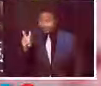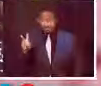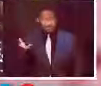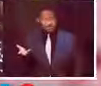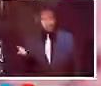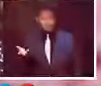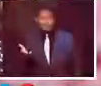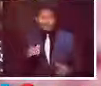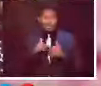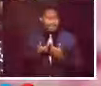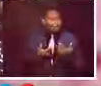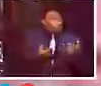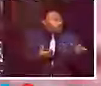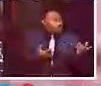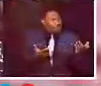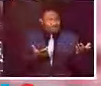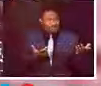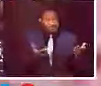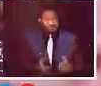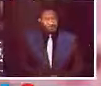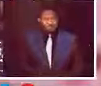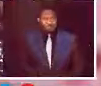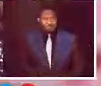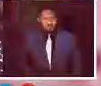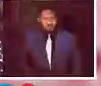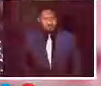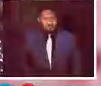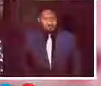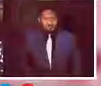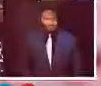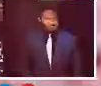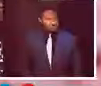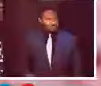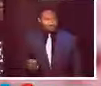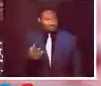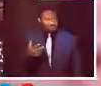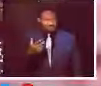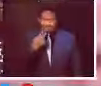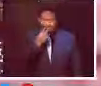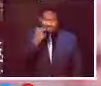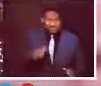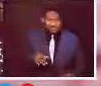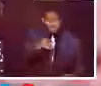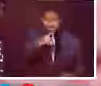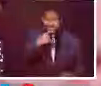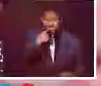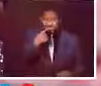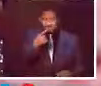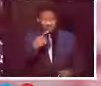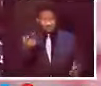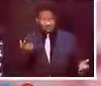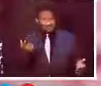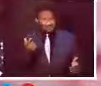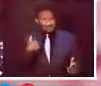do you say that, with respect, Speaker directed that we should take 1 and have an